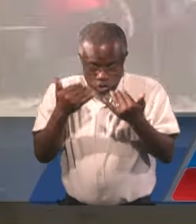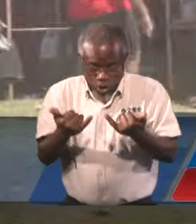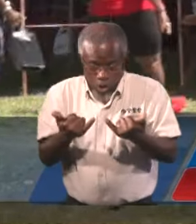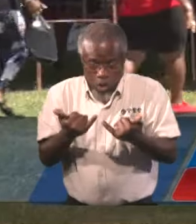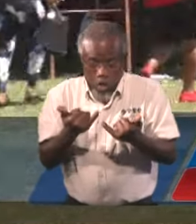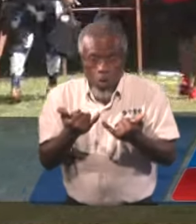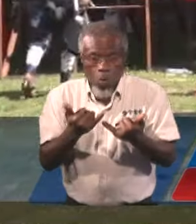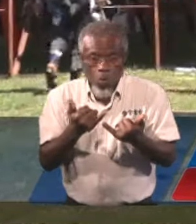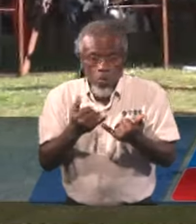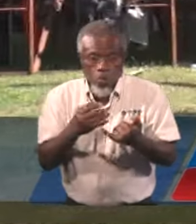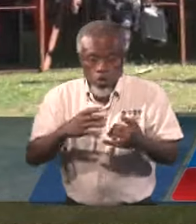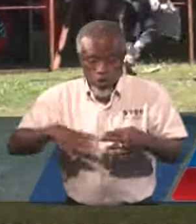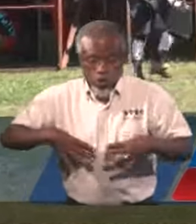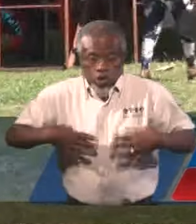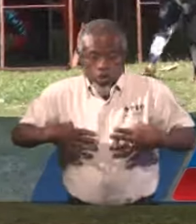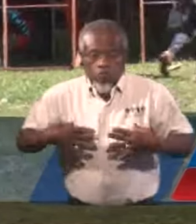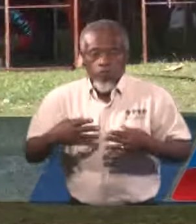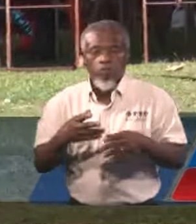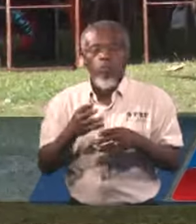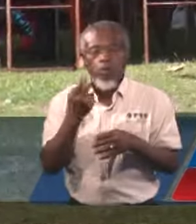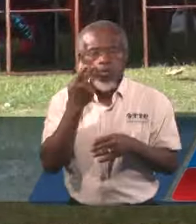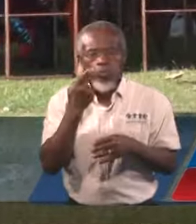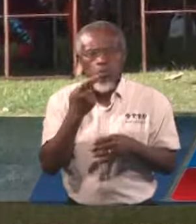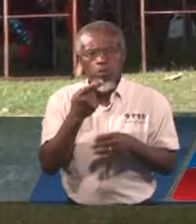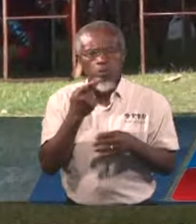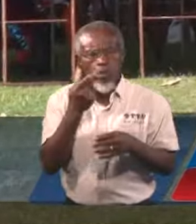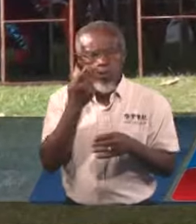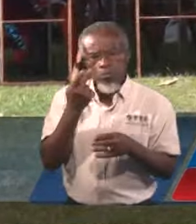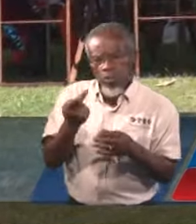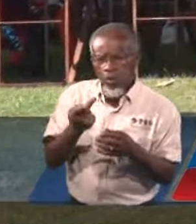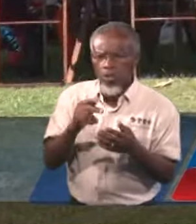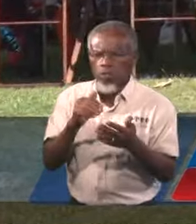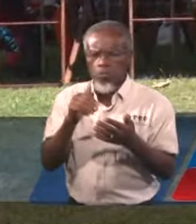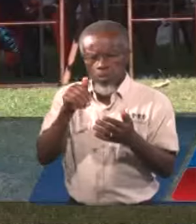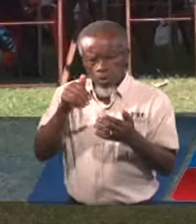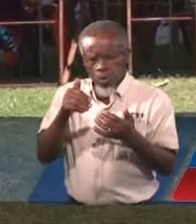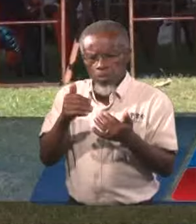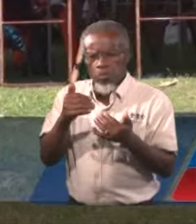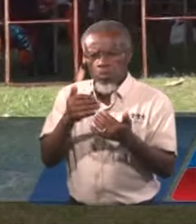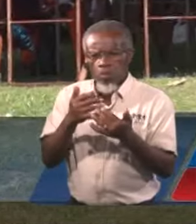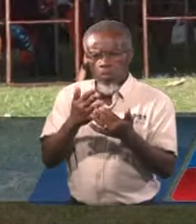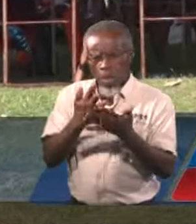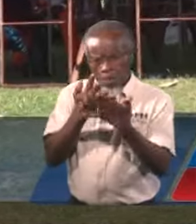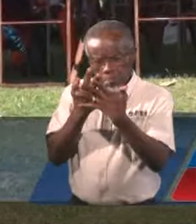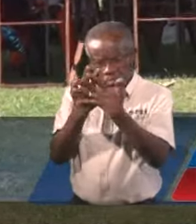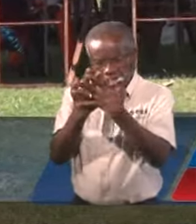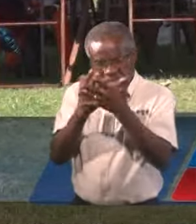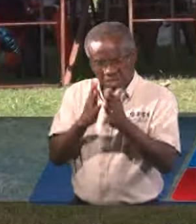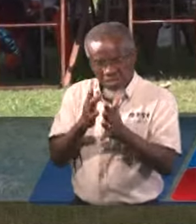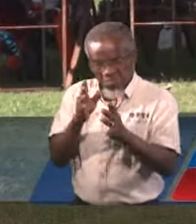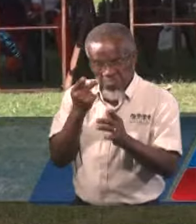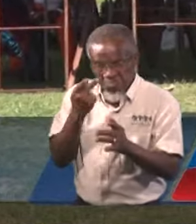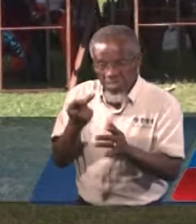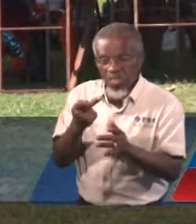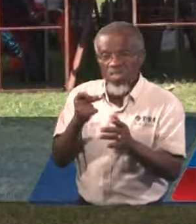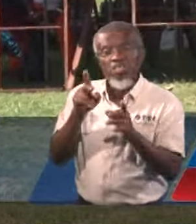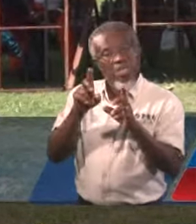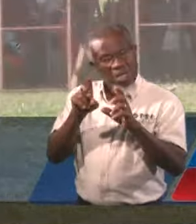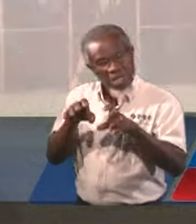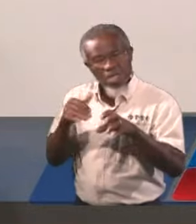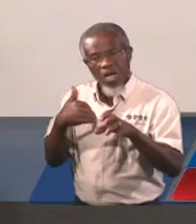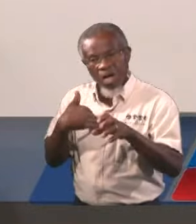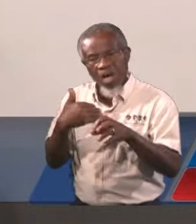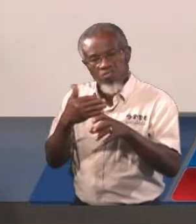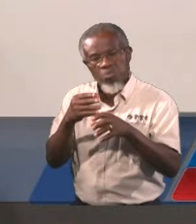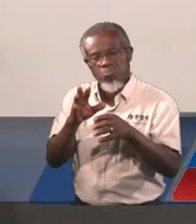his tenure, many inmates of the prison system recognized that rehabilitation is possible and can be beneficial for